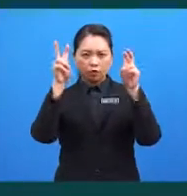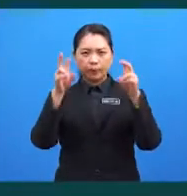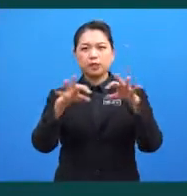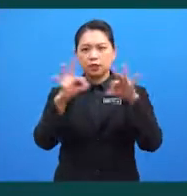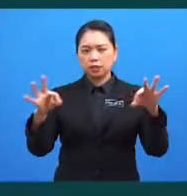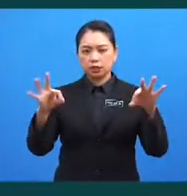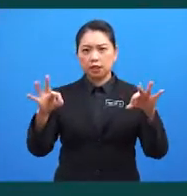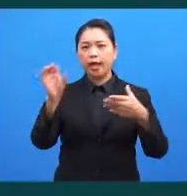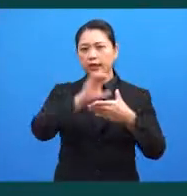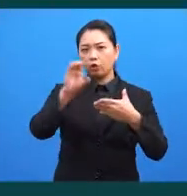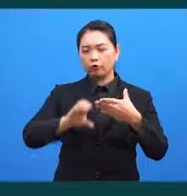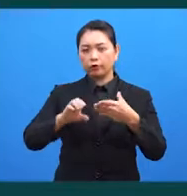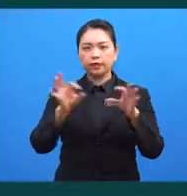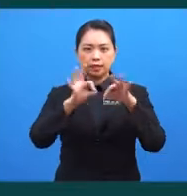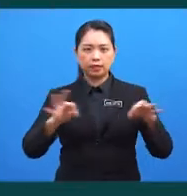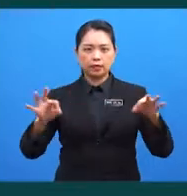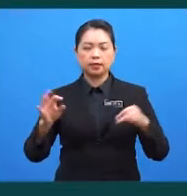and the concluding sentence.